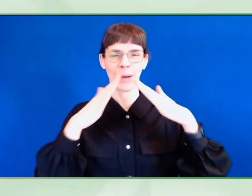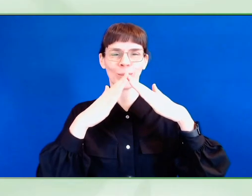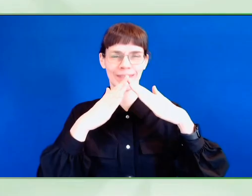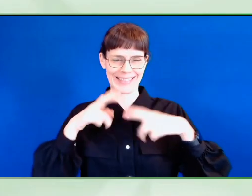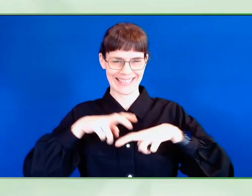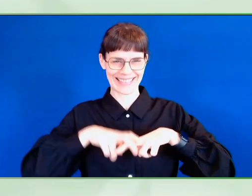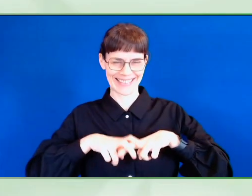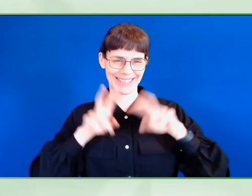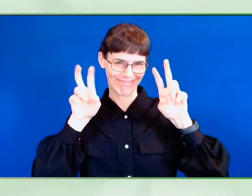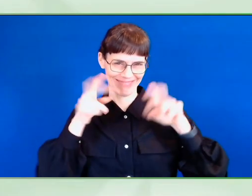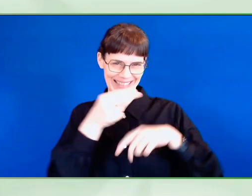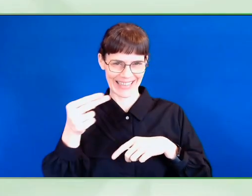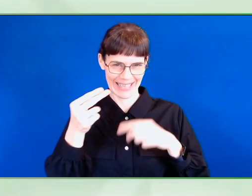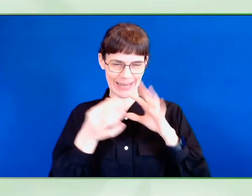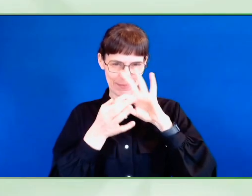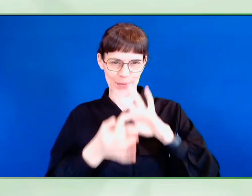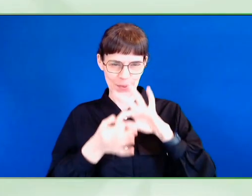big breath in,